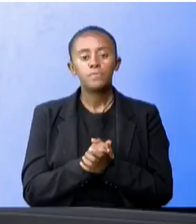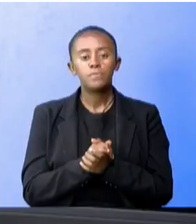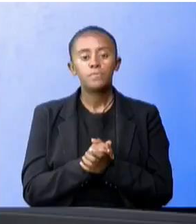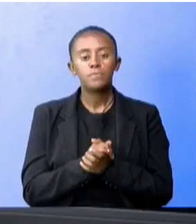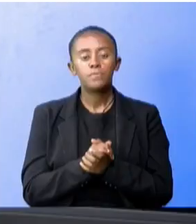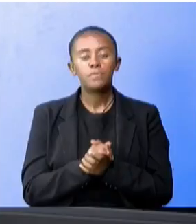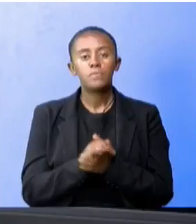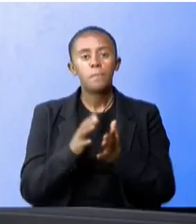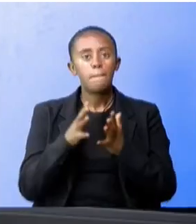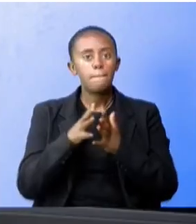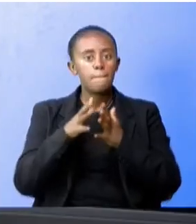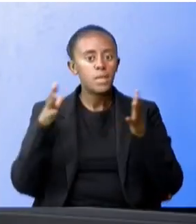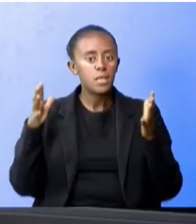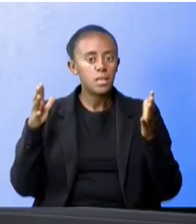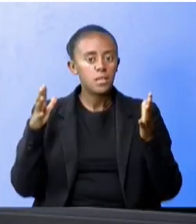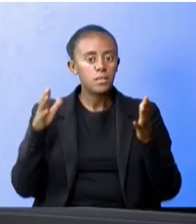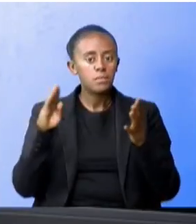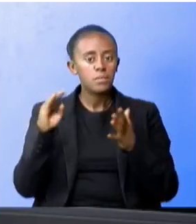Big.